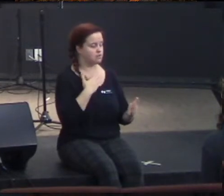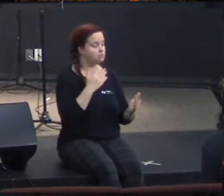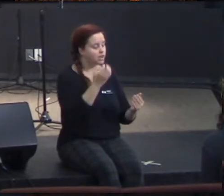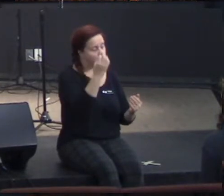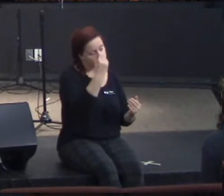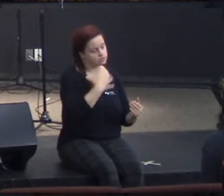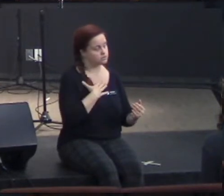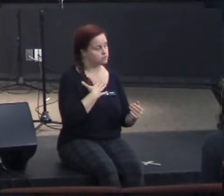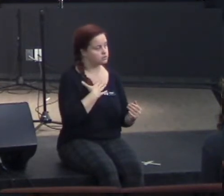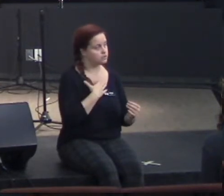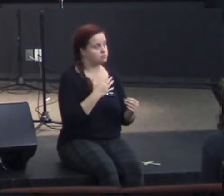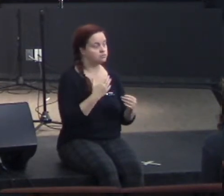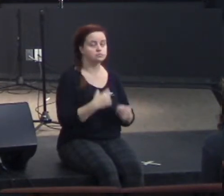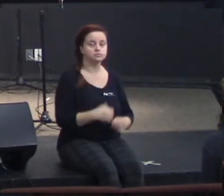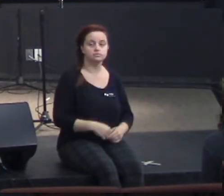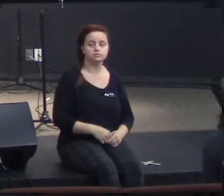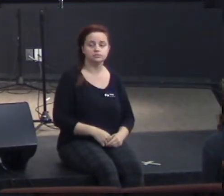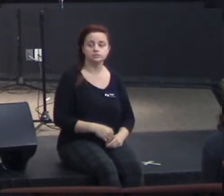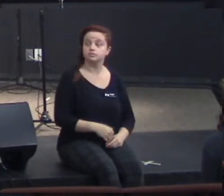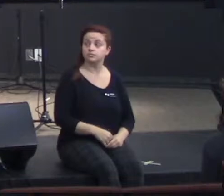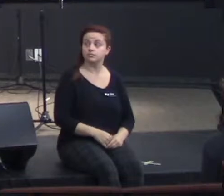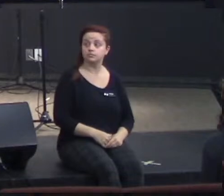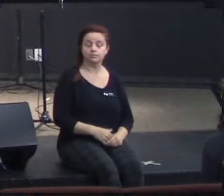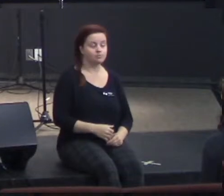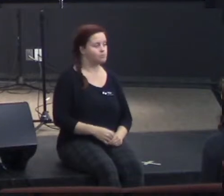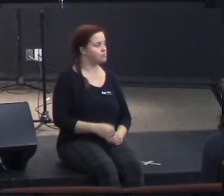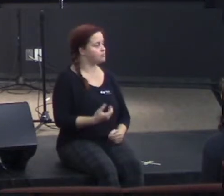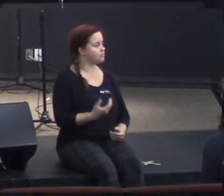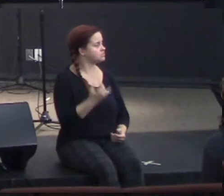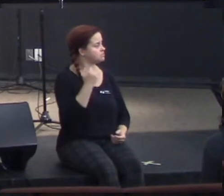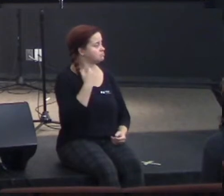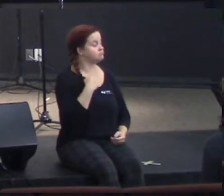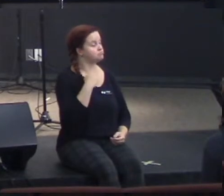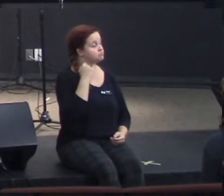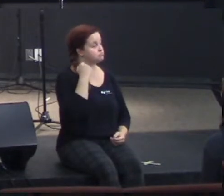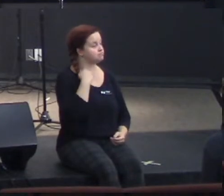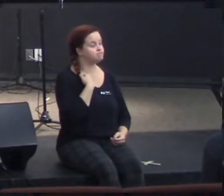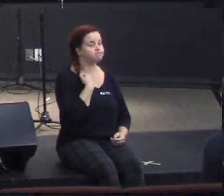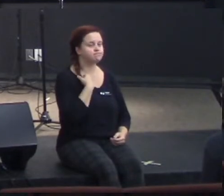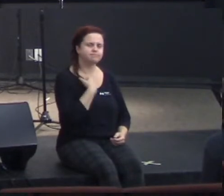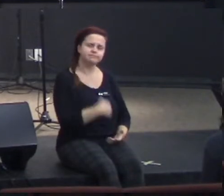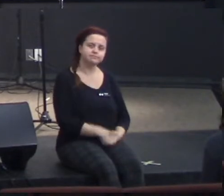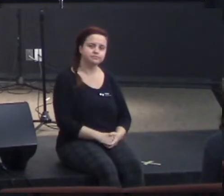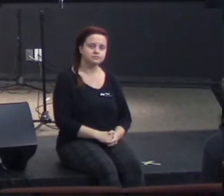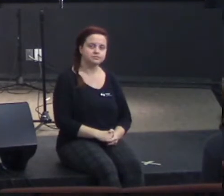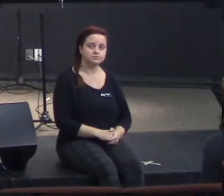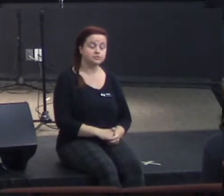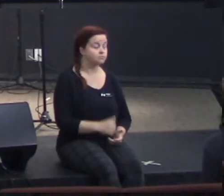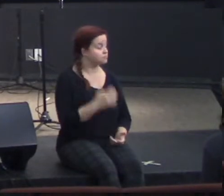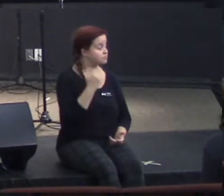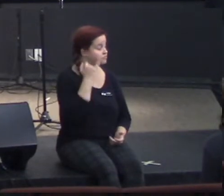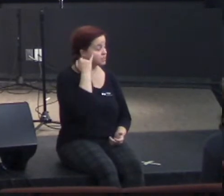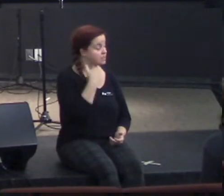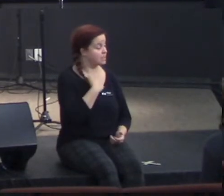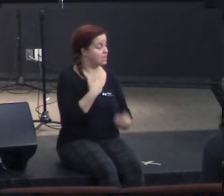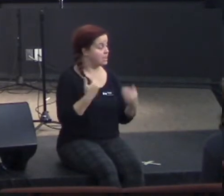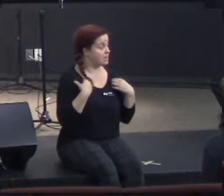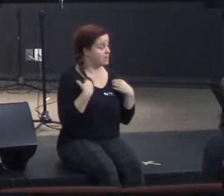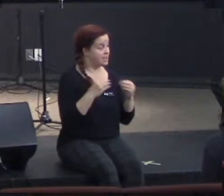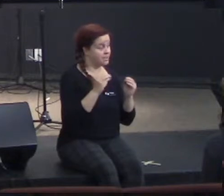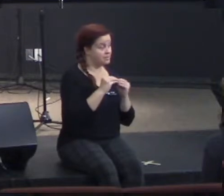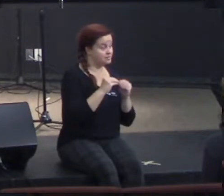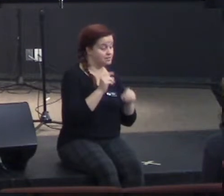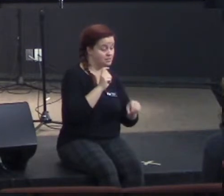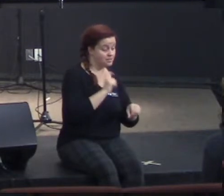that I didn't give Indu time to think about that contribution? He would have messed that up. If he was given too much time, it would have messed up. So